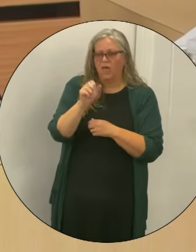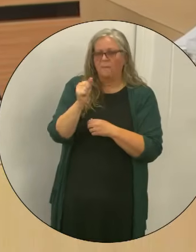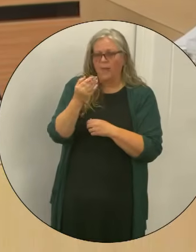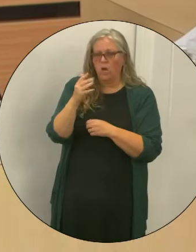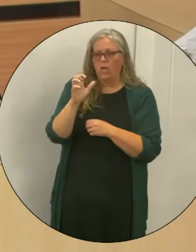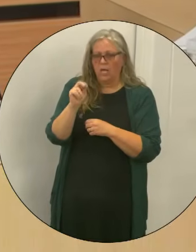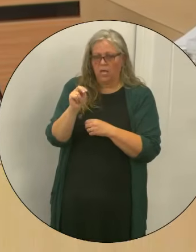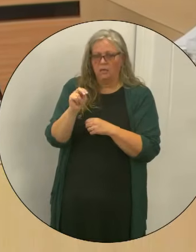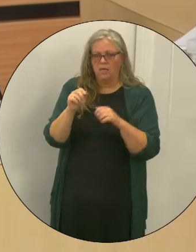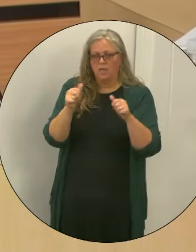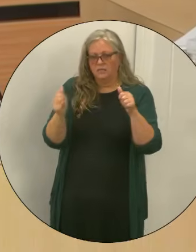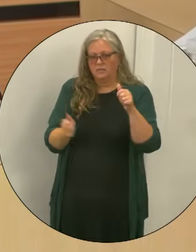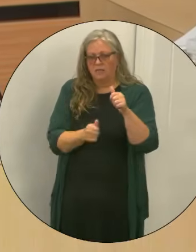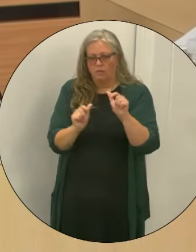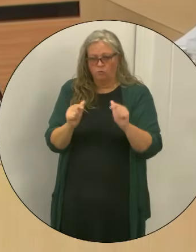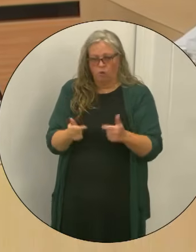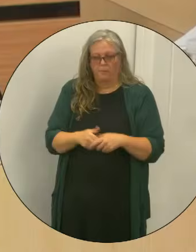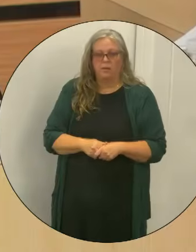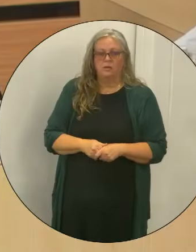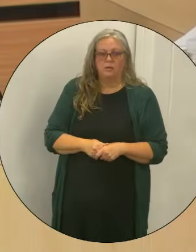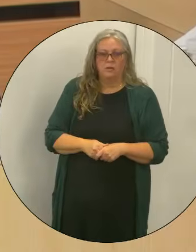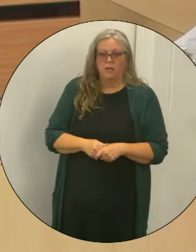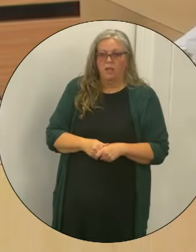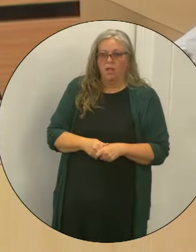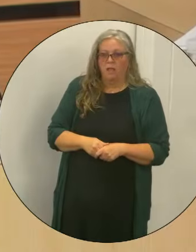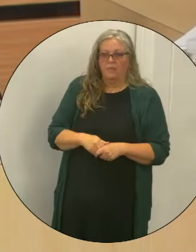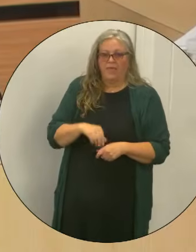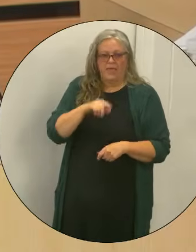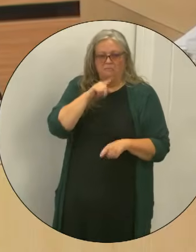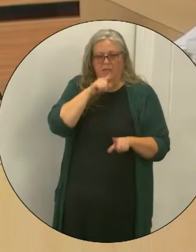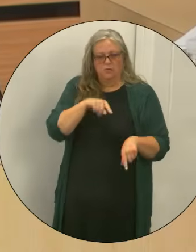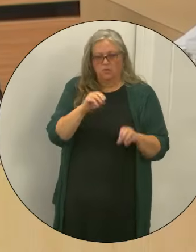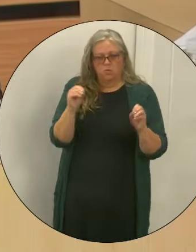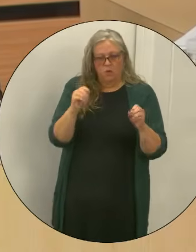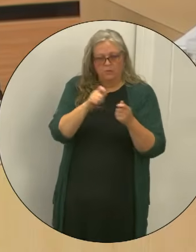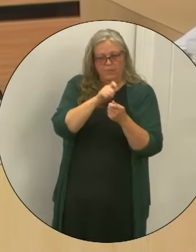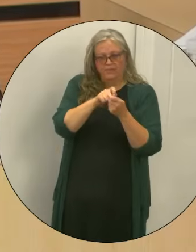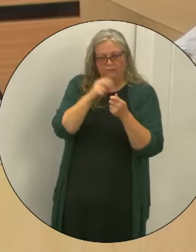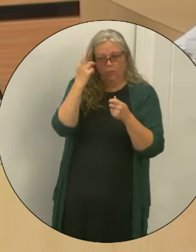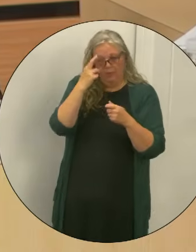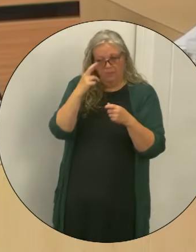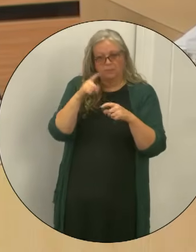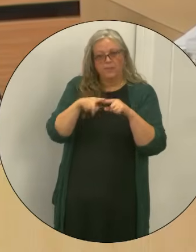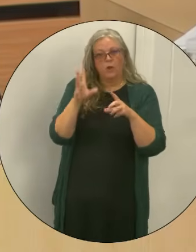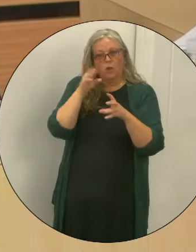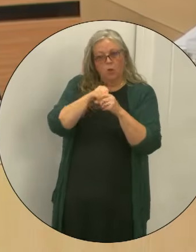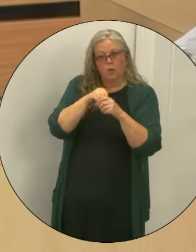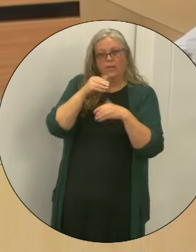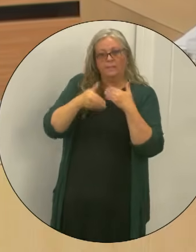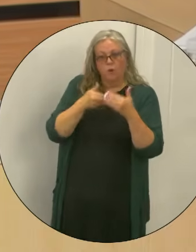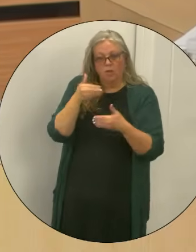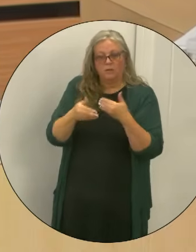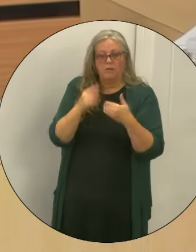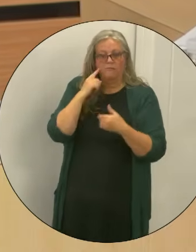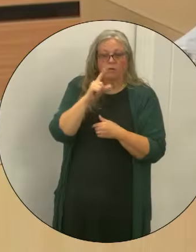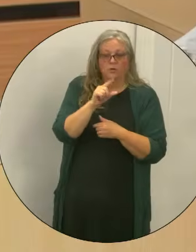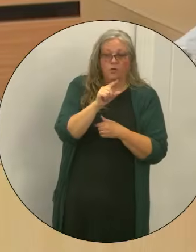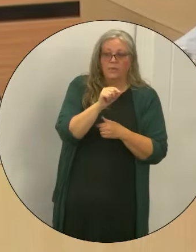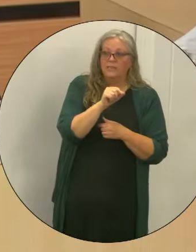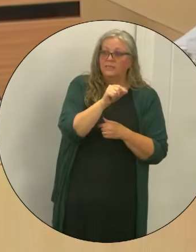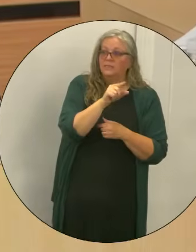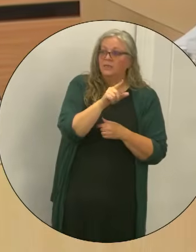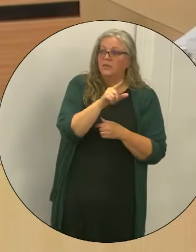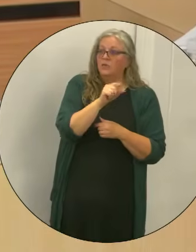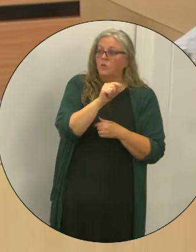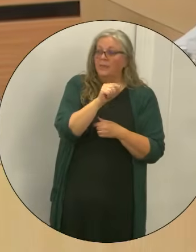I received today was no specific reason was identified, but this will be included in our processes for the